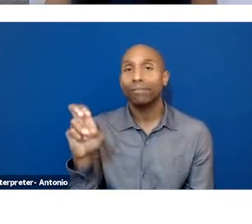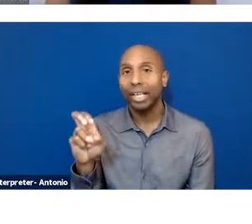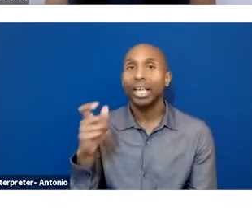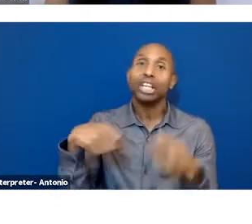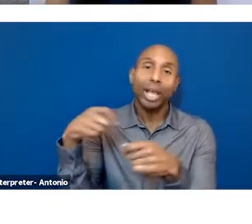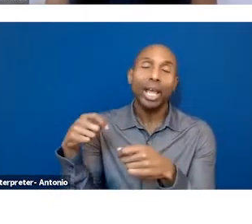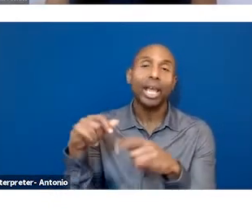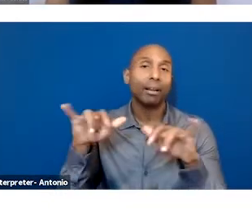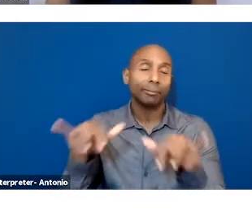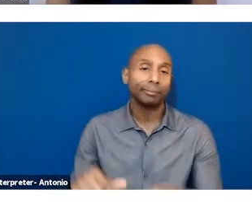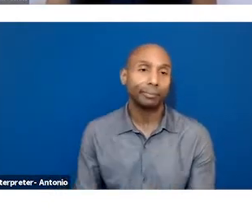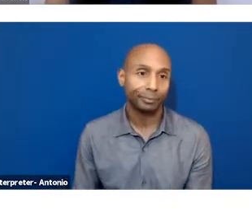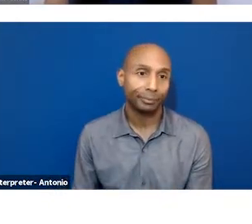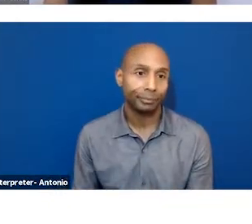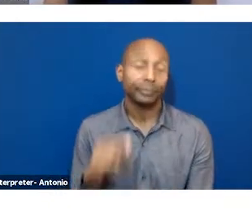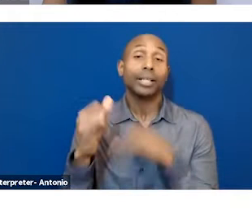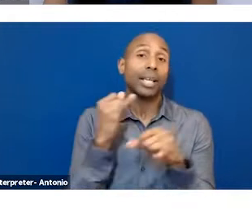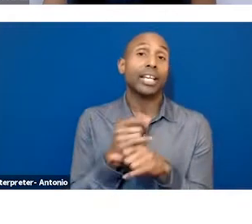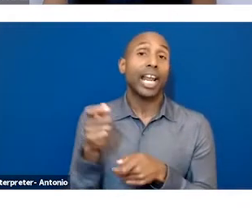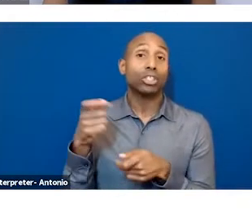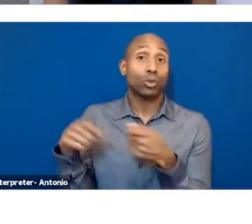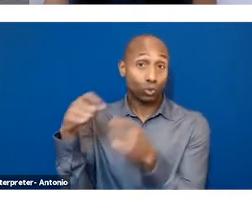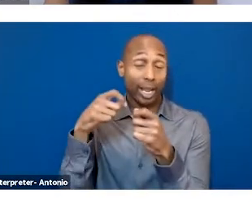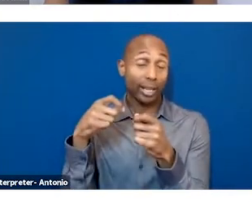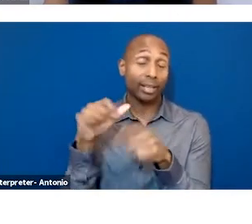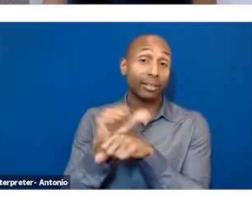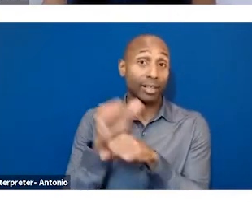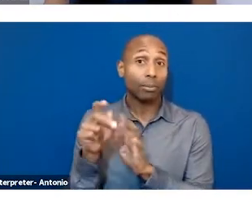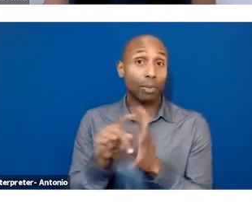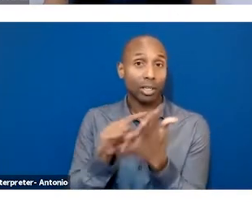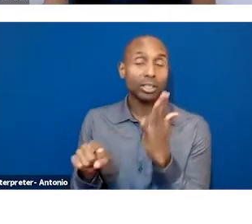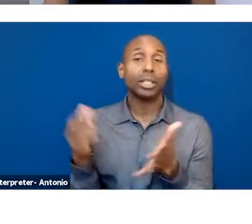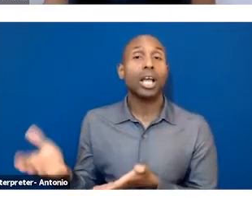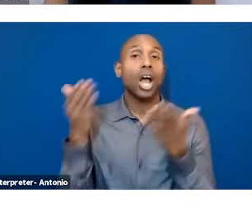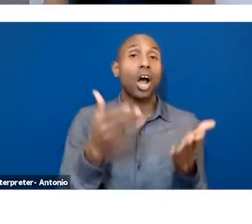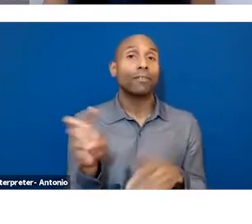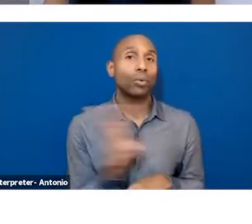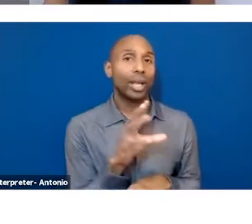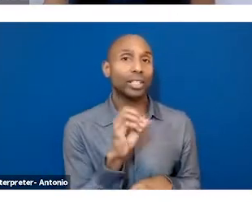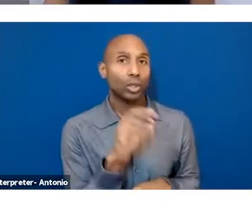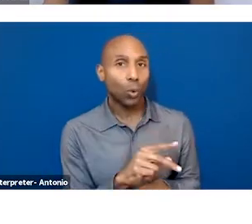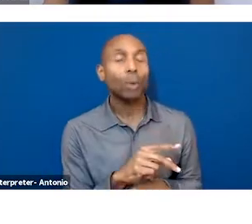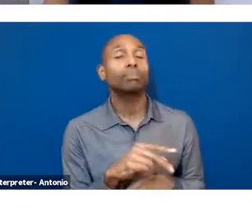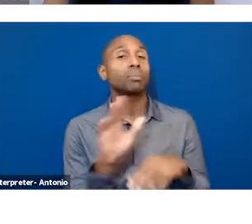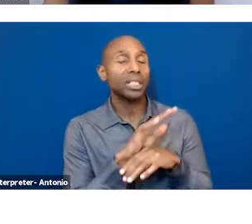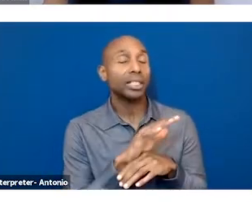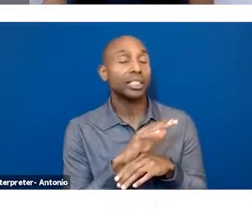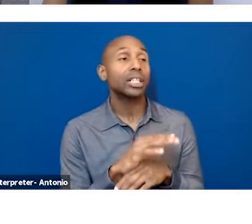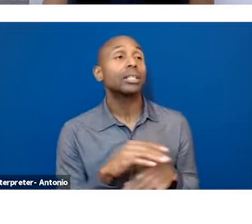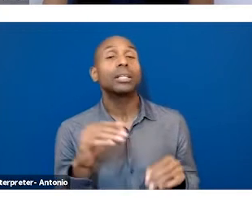International trade and labor policies offered Western corporations regulatory and economic